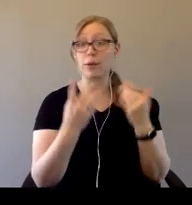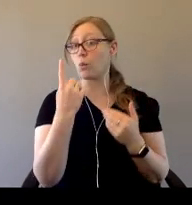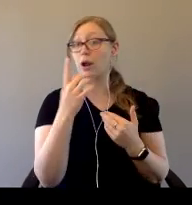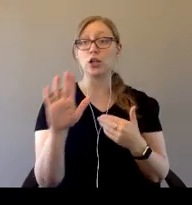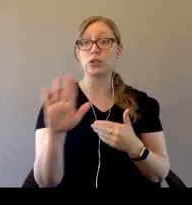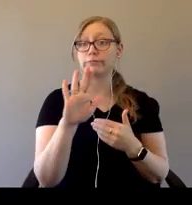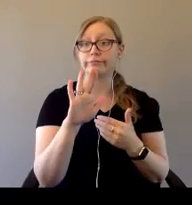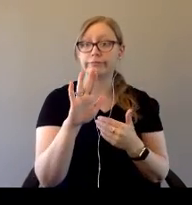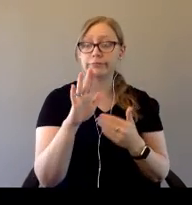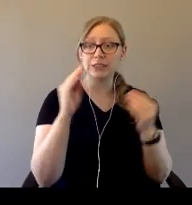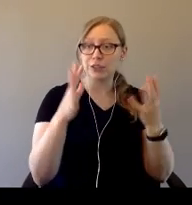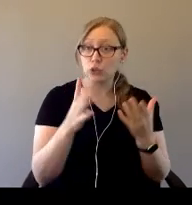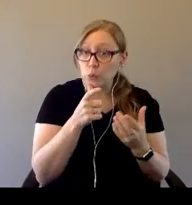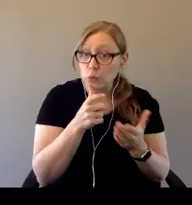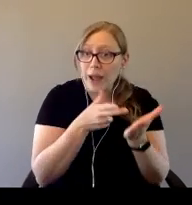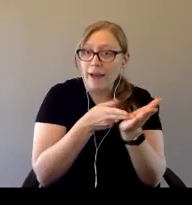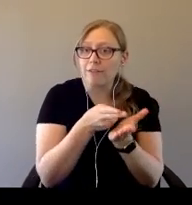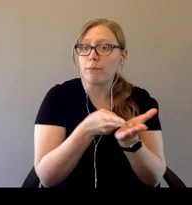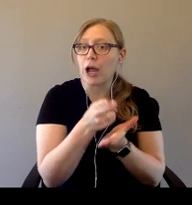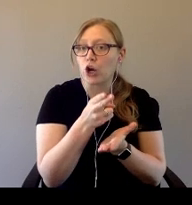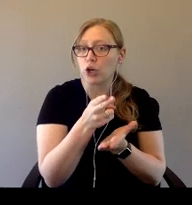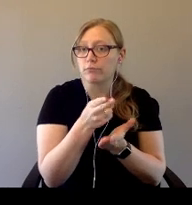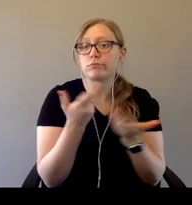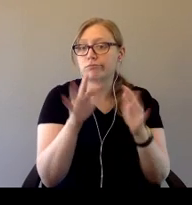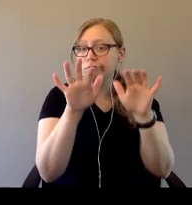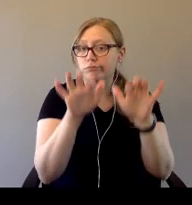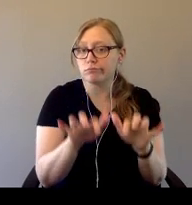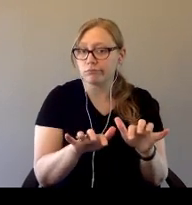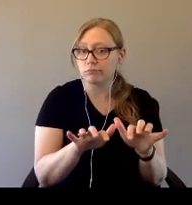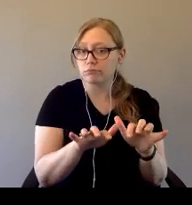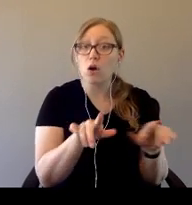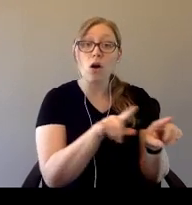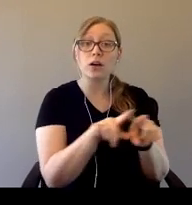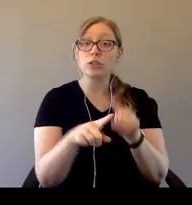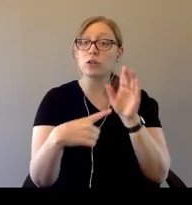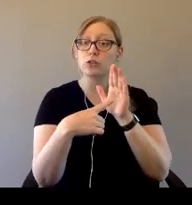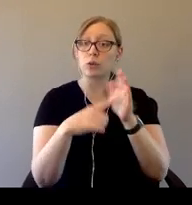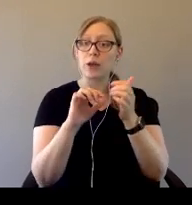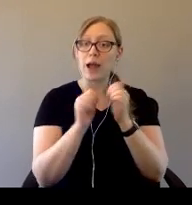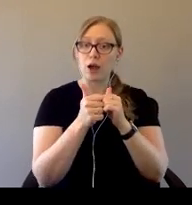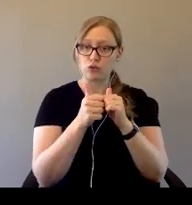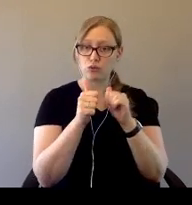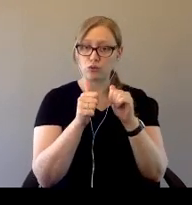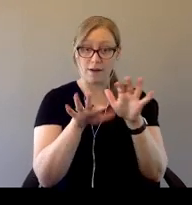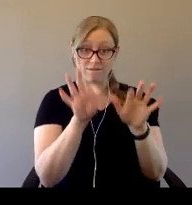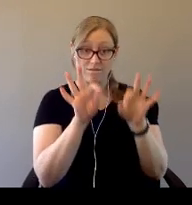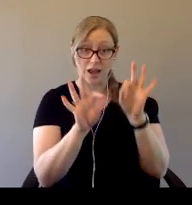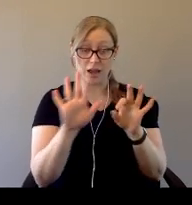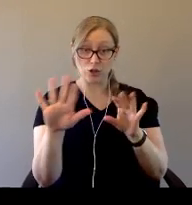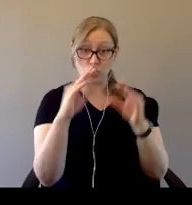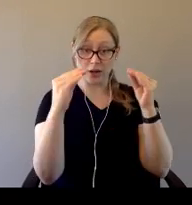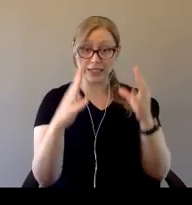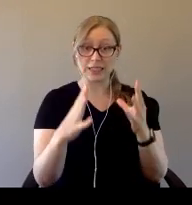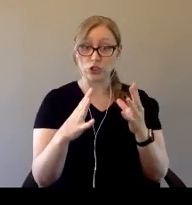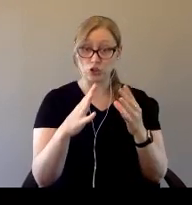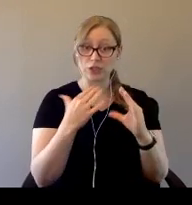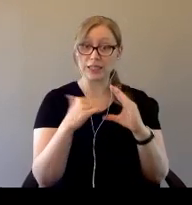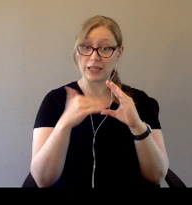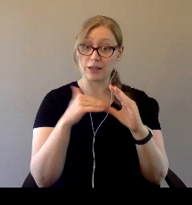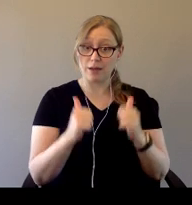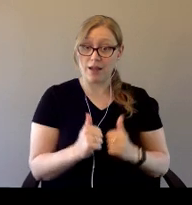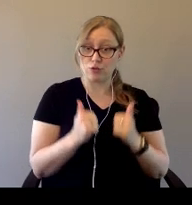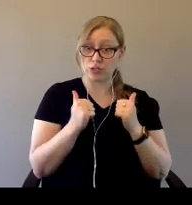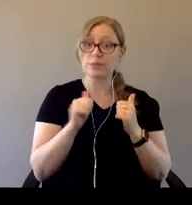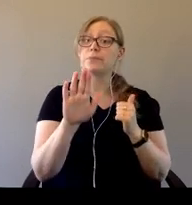you're going to write to. It also shows you how to find all of your teachers' email addresses. Now I clicked on